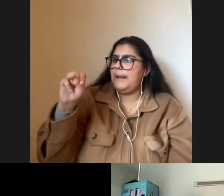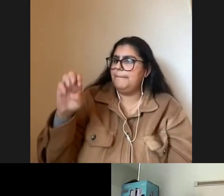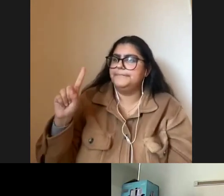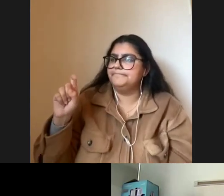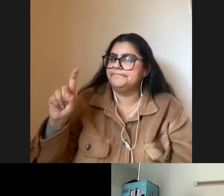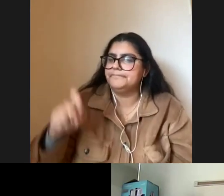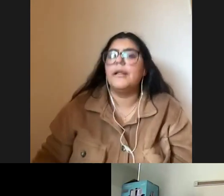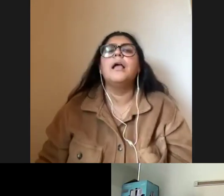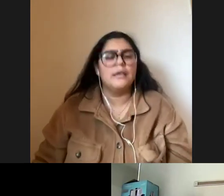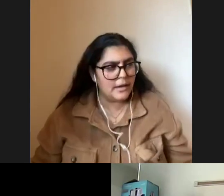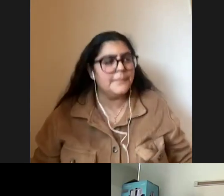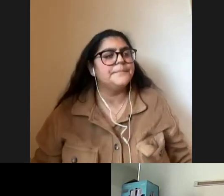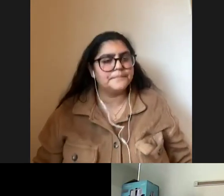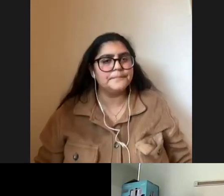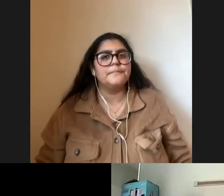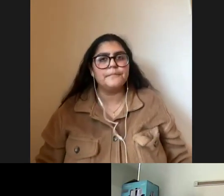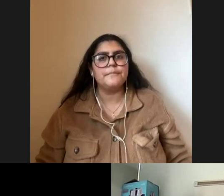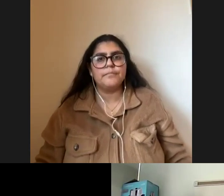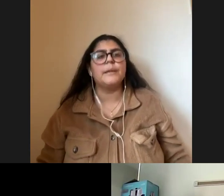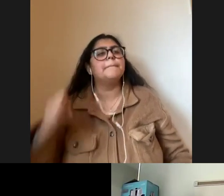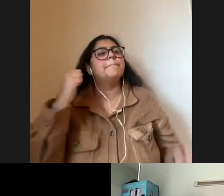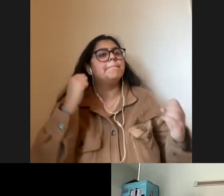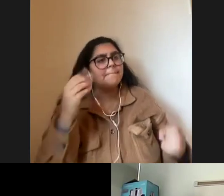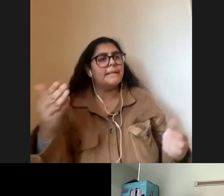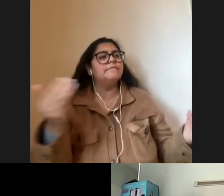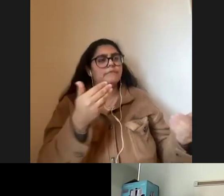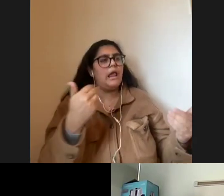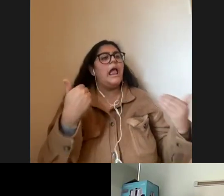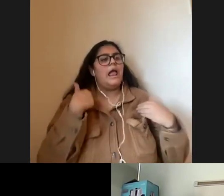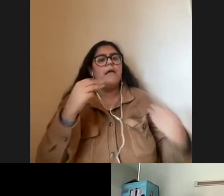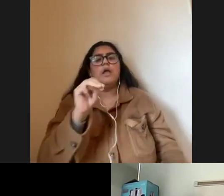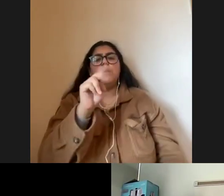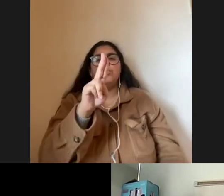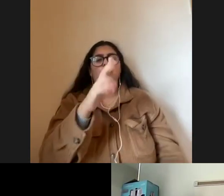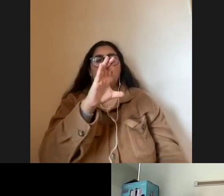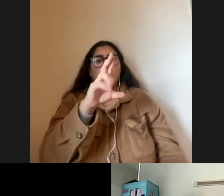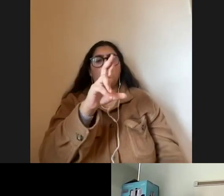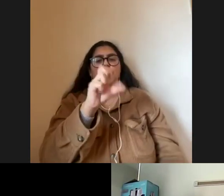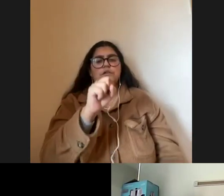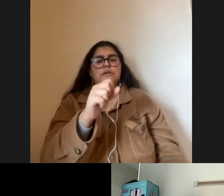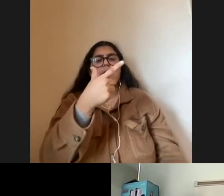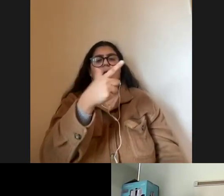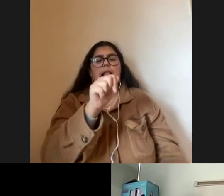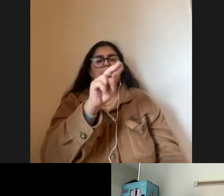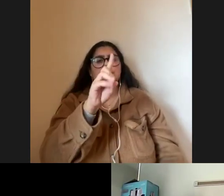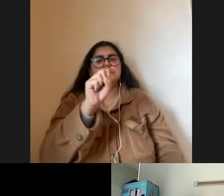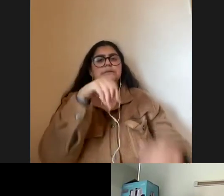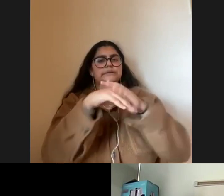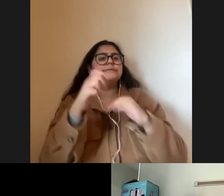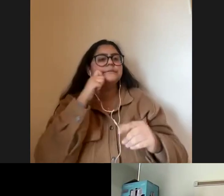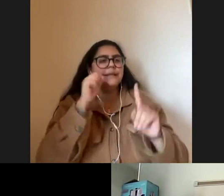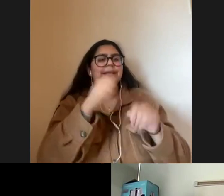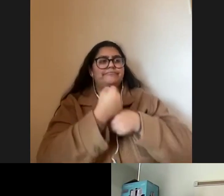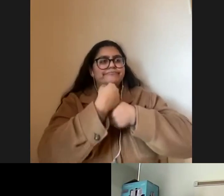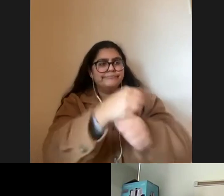so yeah, many fish have basically mucus glands in their skin. that can produce kind of this proteinaceous slime.